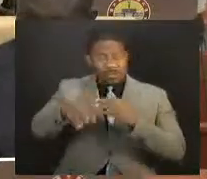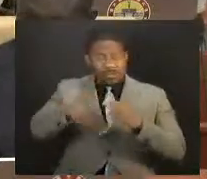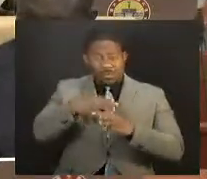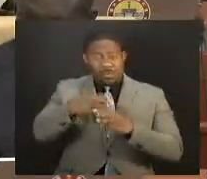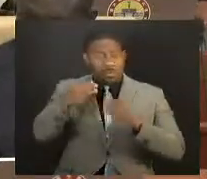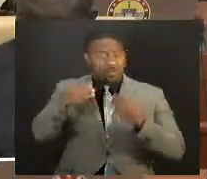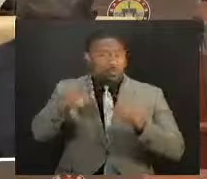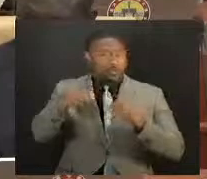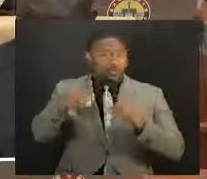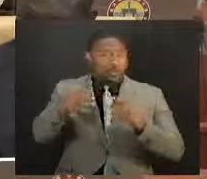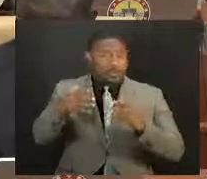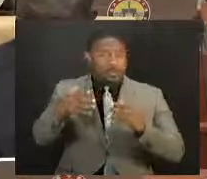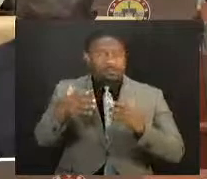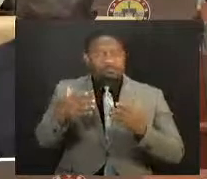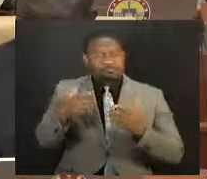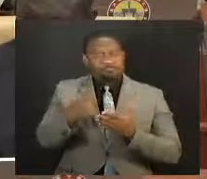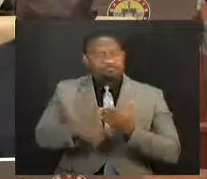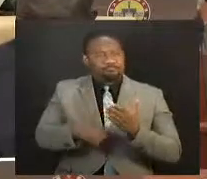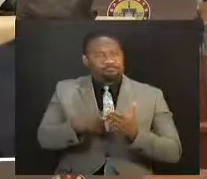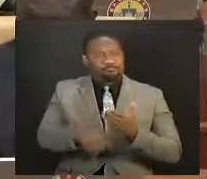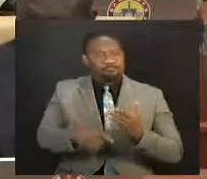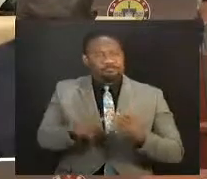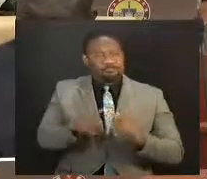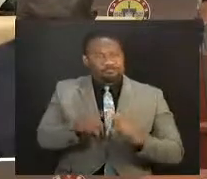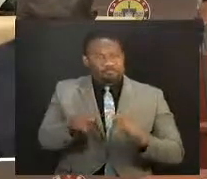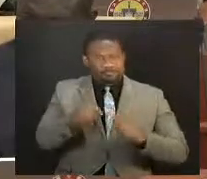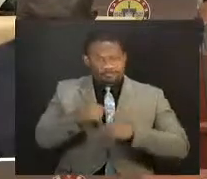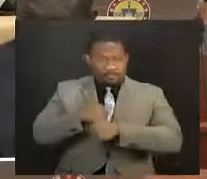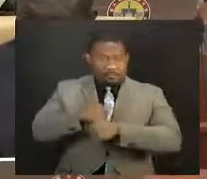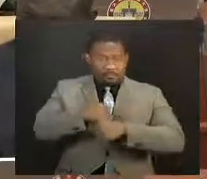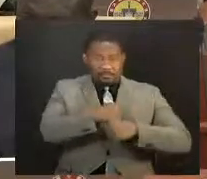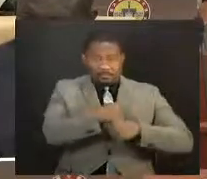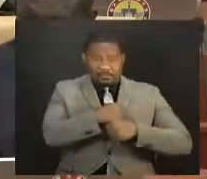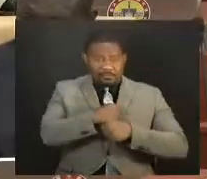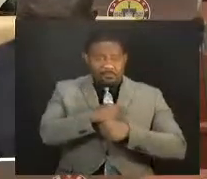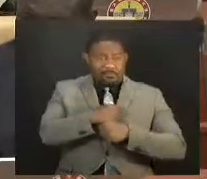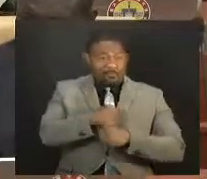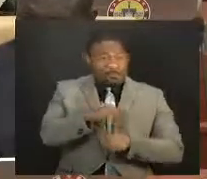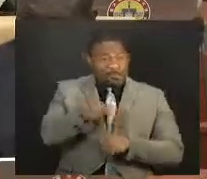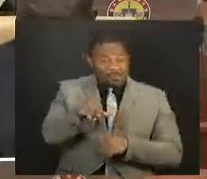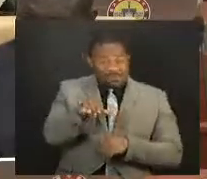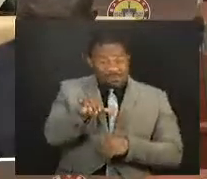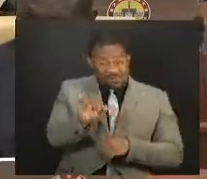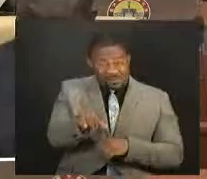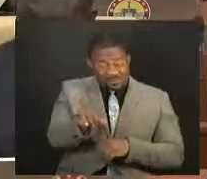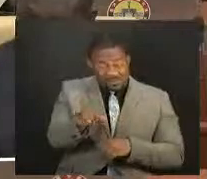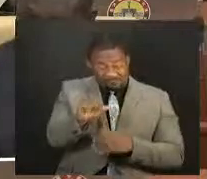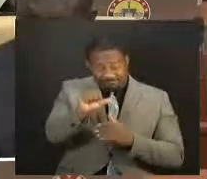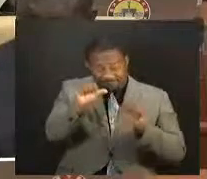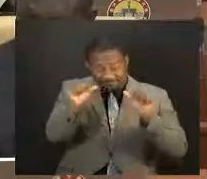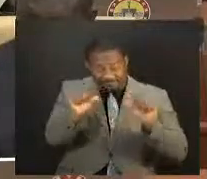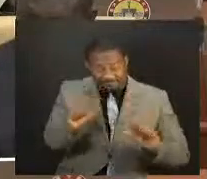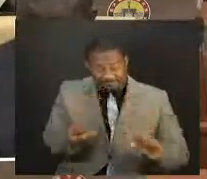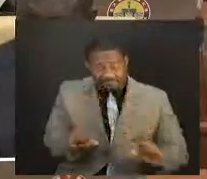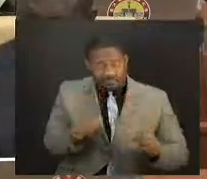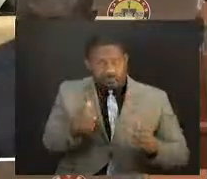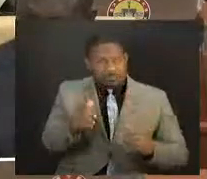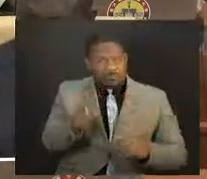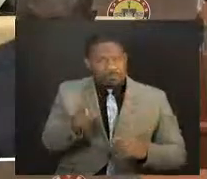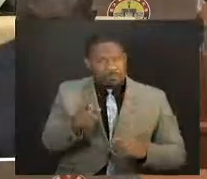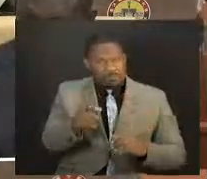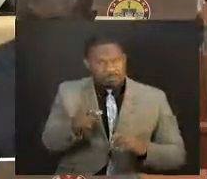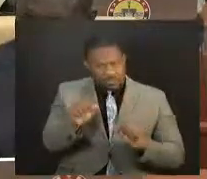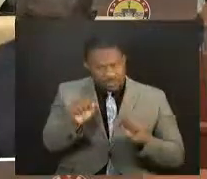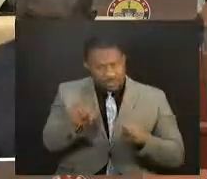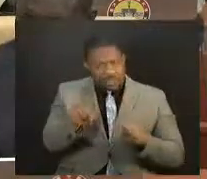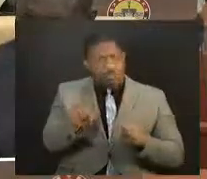of per square meter. But the security architecture, the implications of it alone can also be more expensive